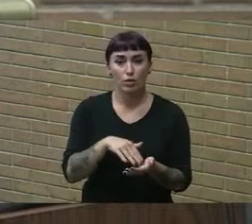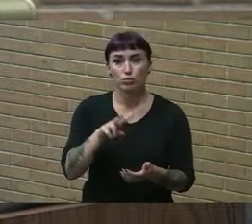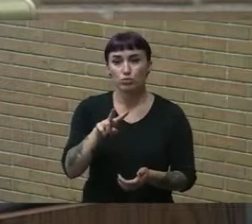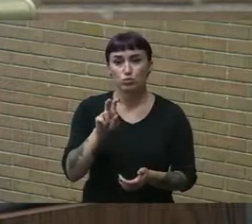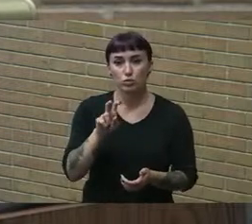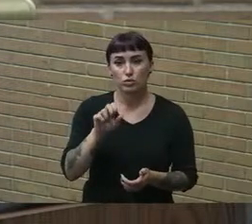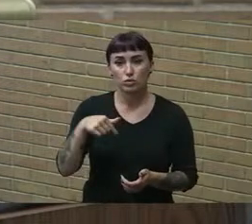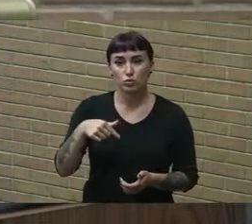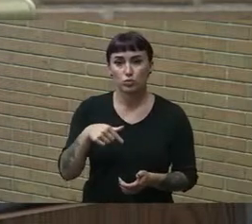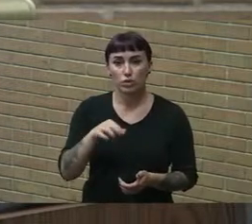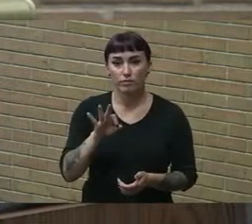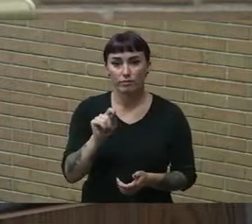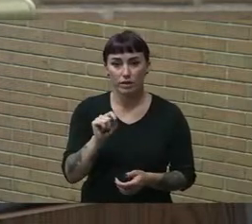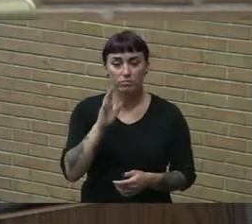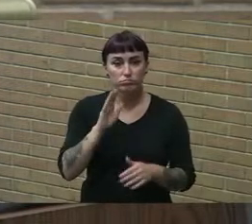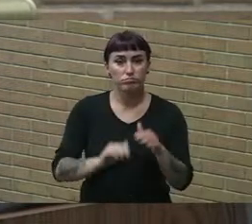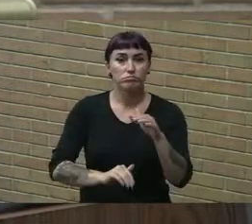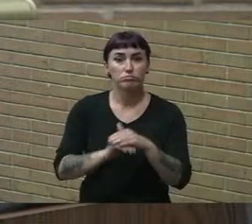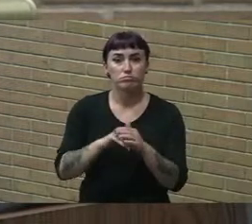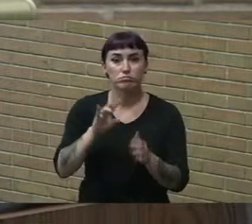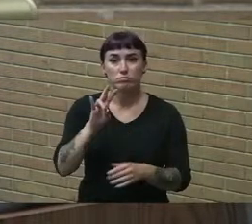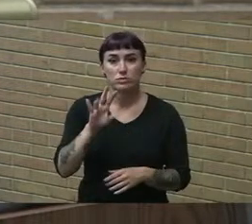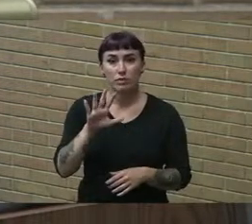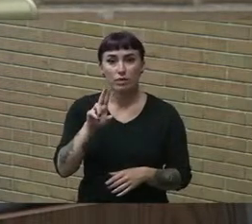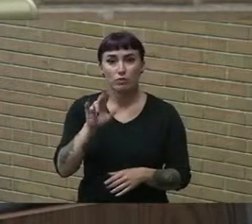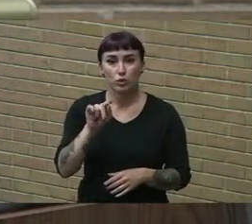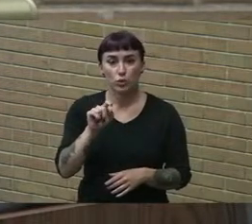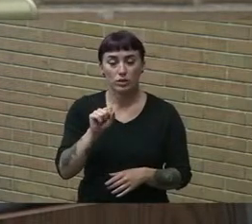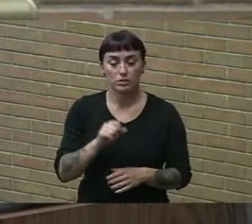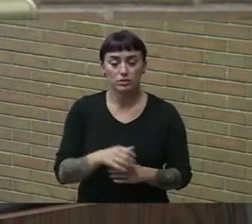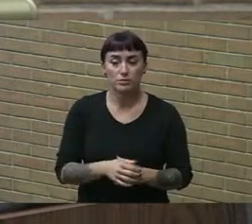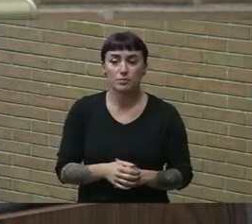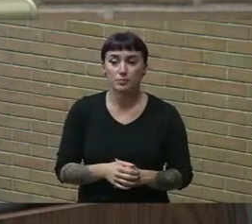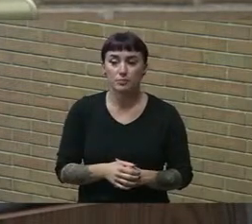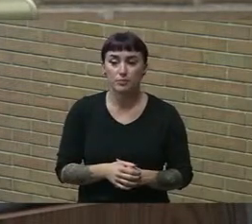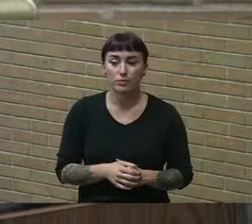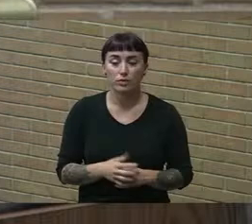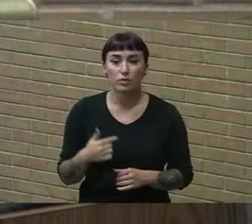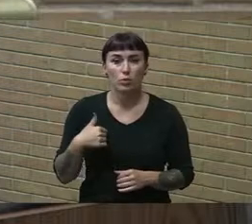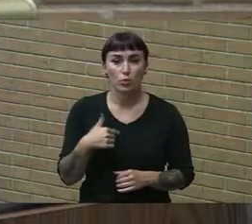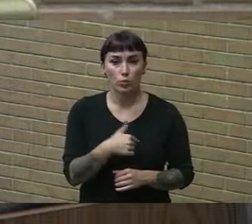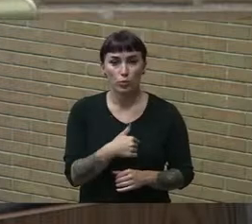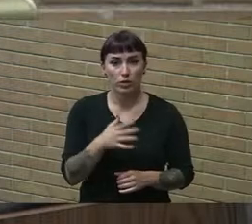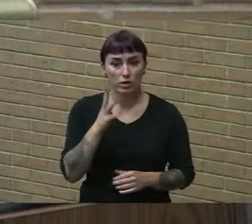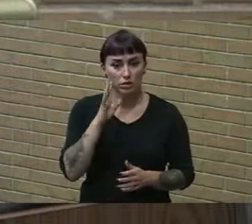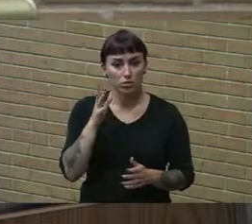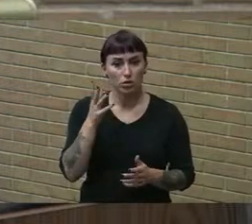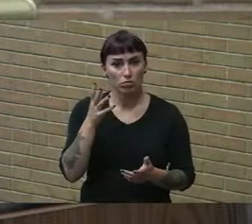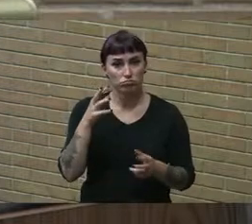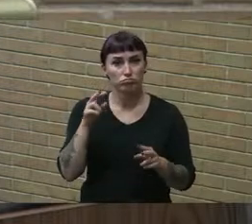78,200 square feet with a maximum of 75 units. We essentially are looking to have